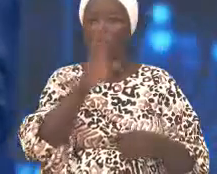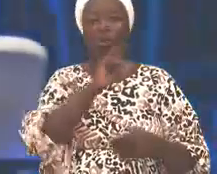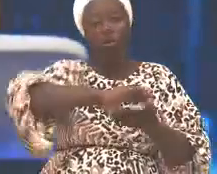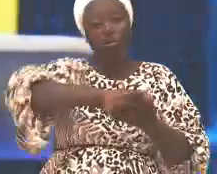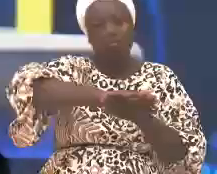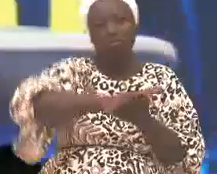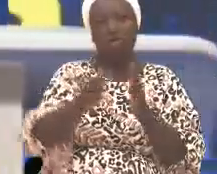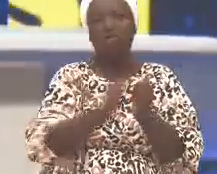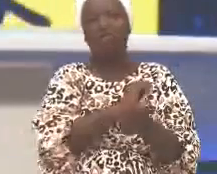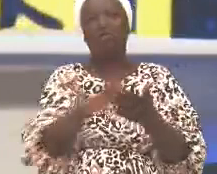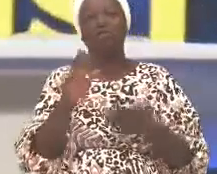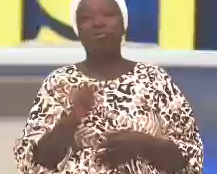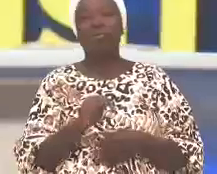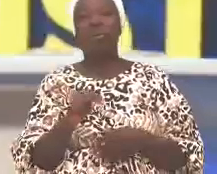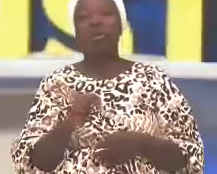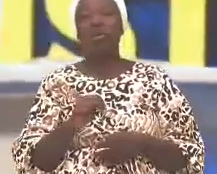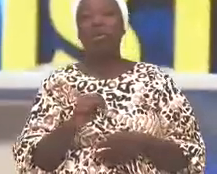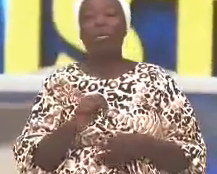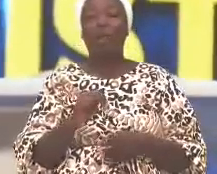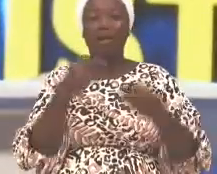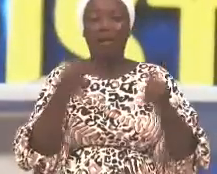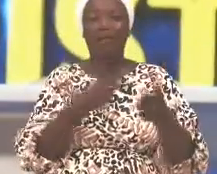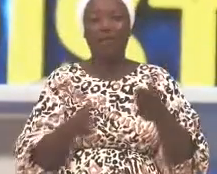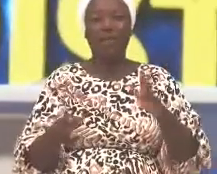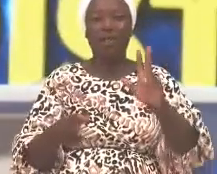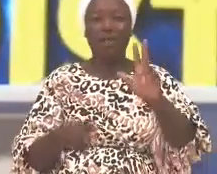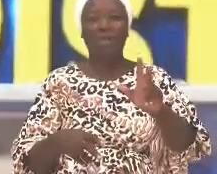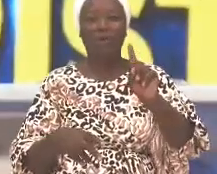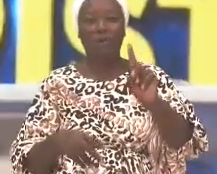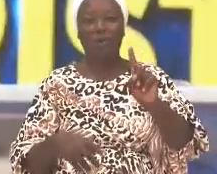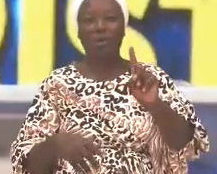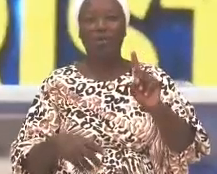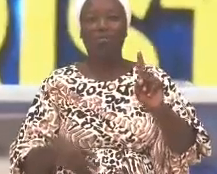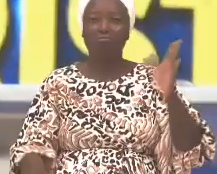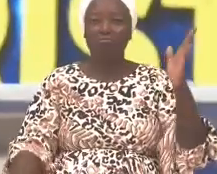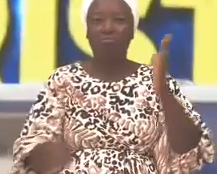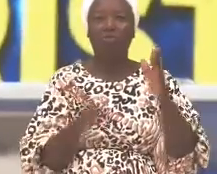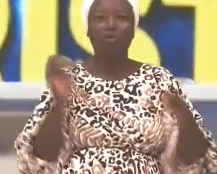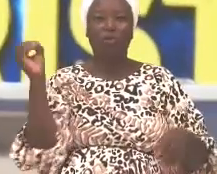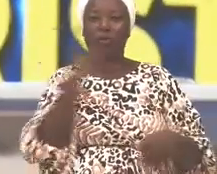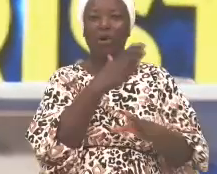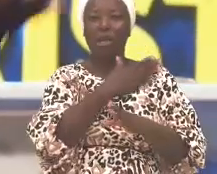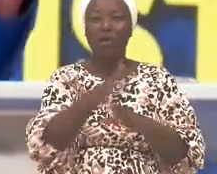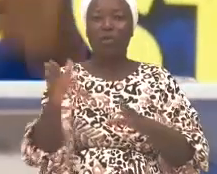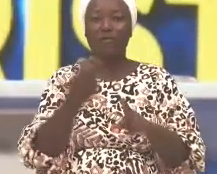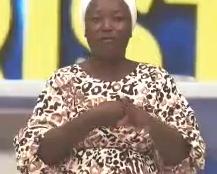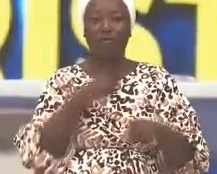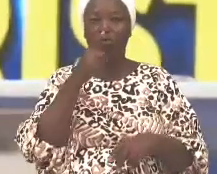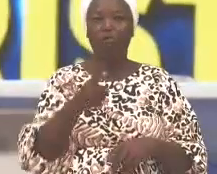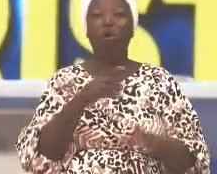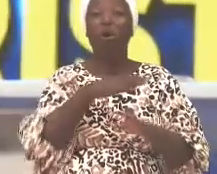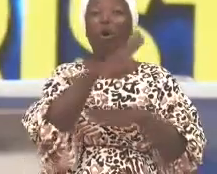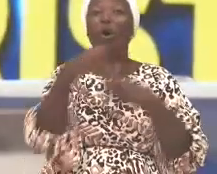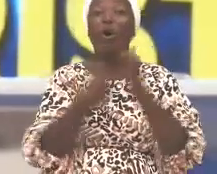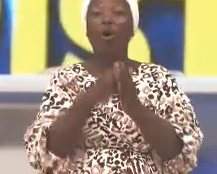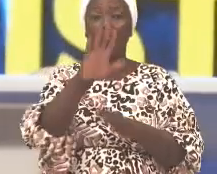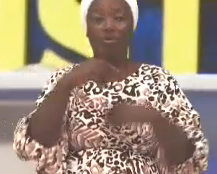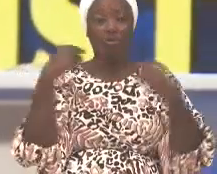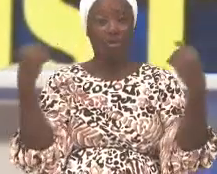at verse 31. In verse 31, cast away from you all your